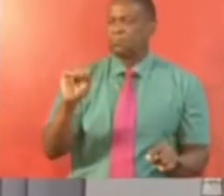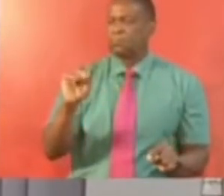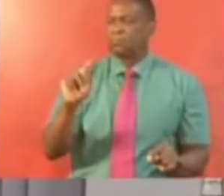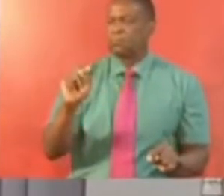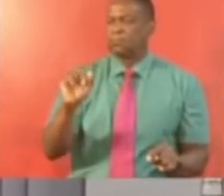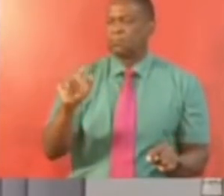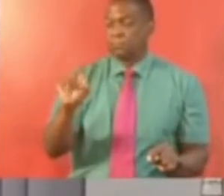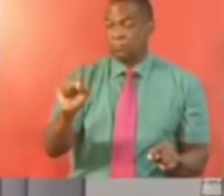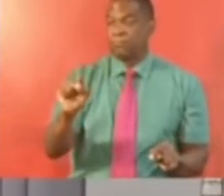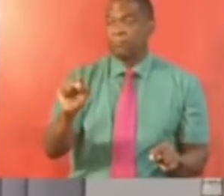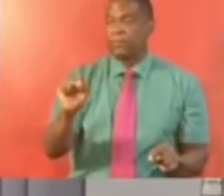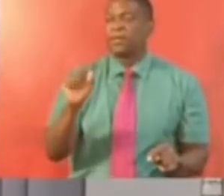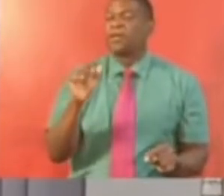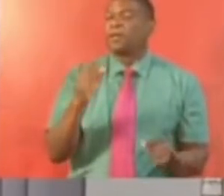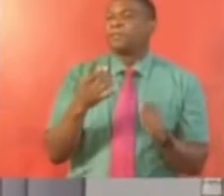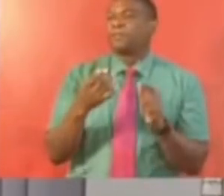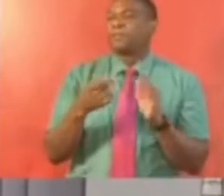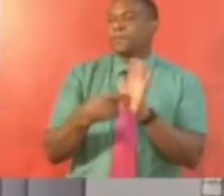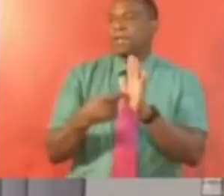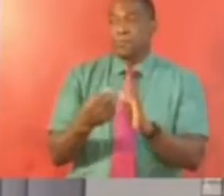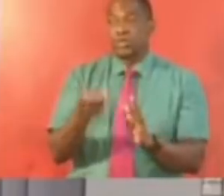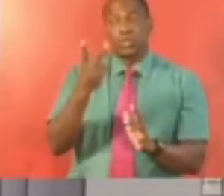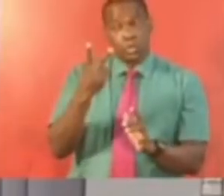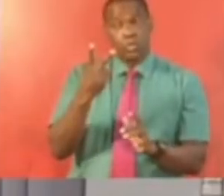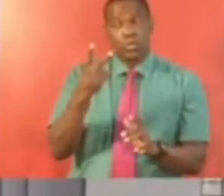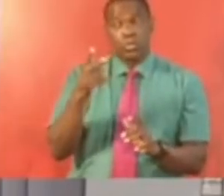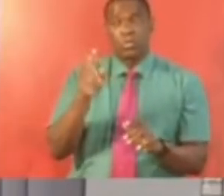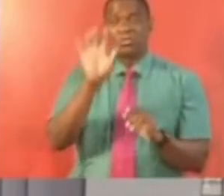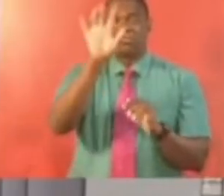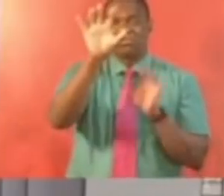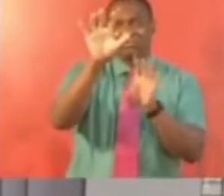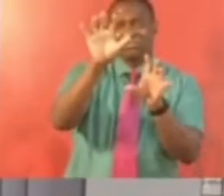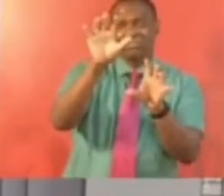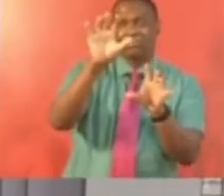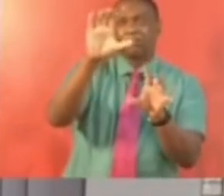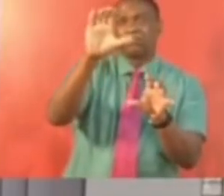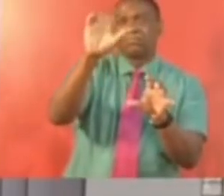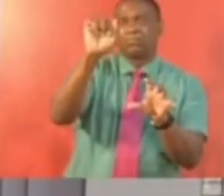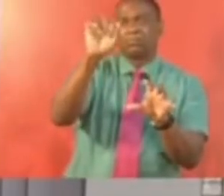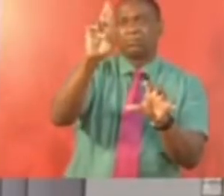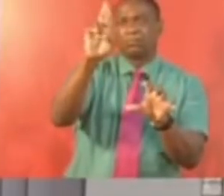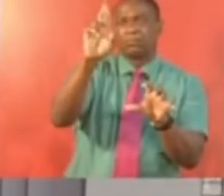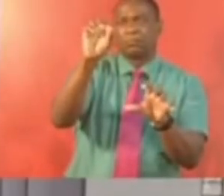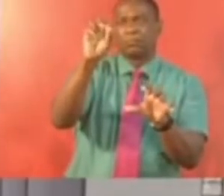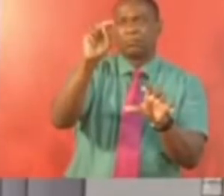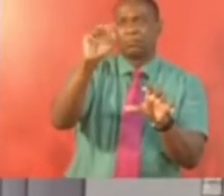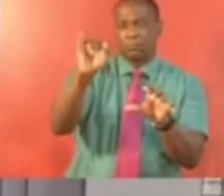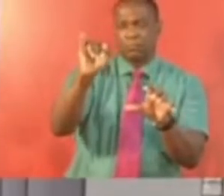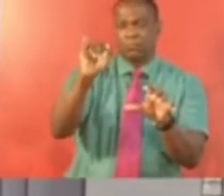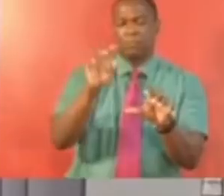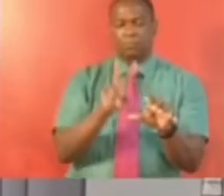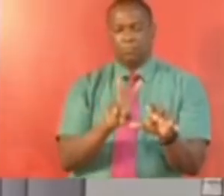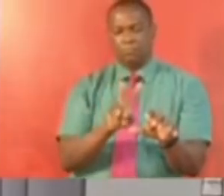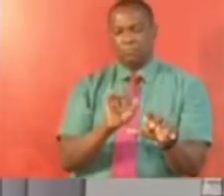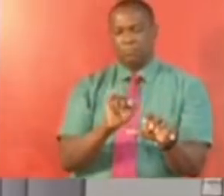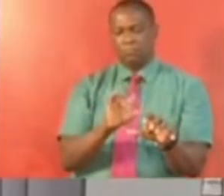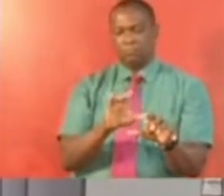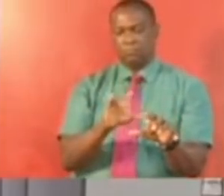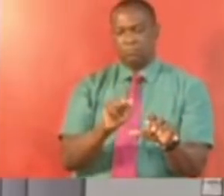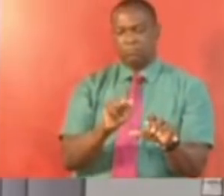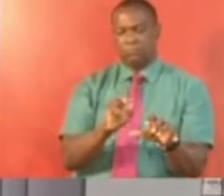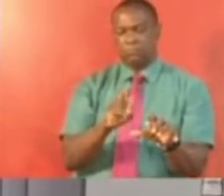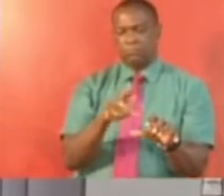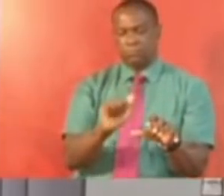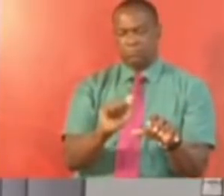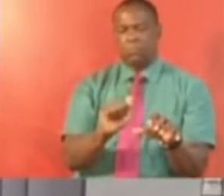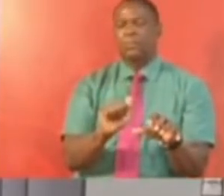in Trinidad that we are concerned about is County Caroni and County Victoria. Grenada did not say, if you're coming from